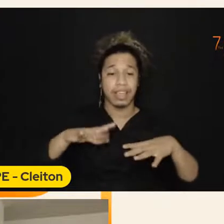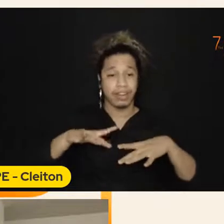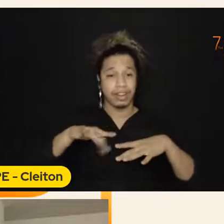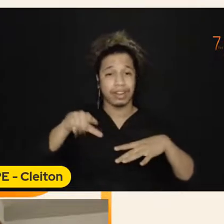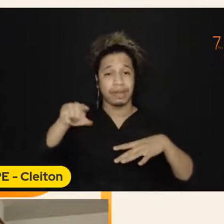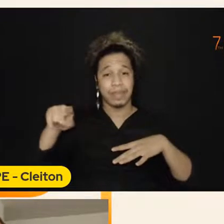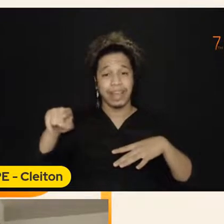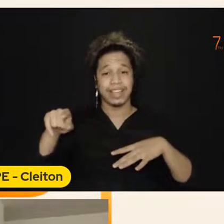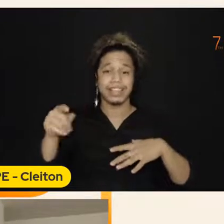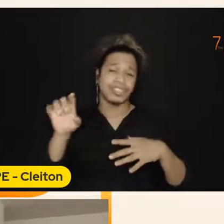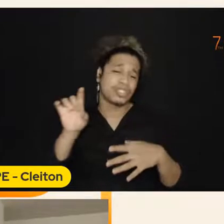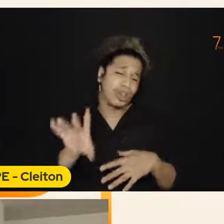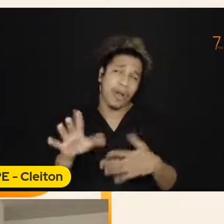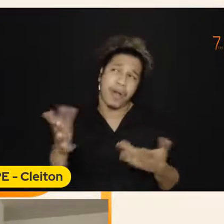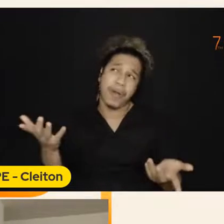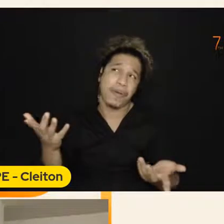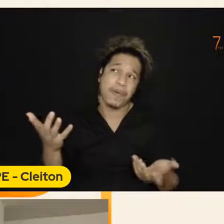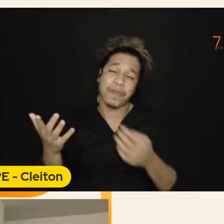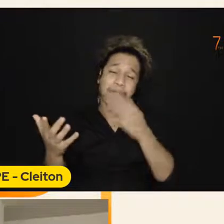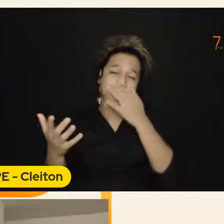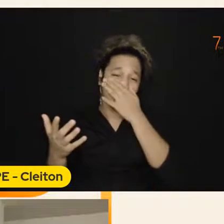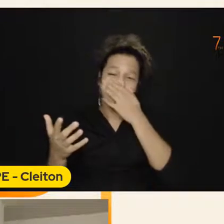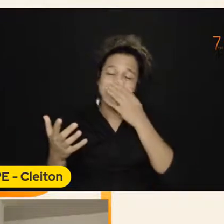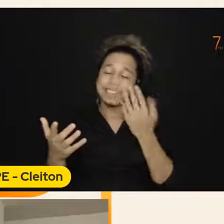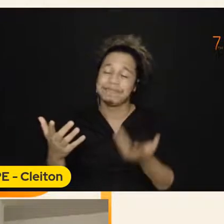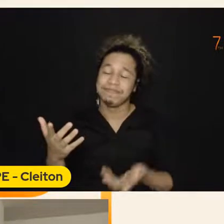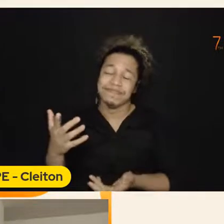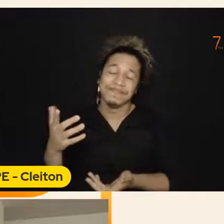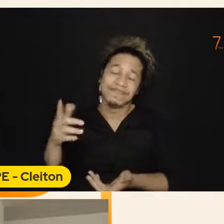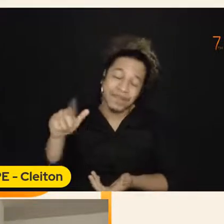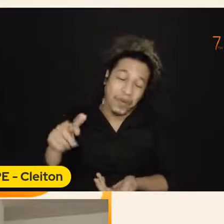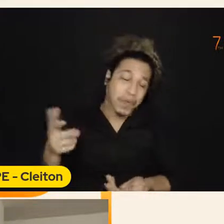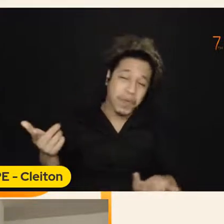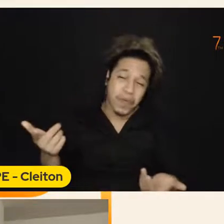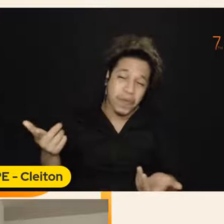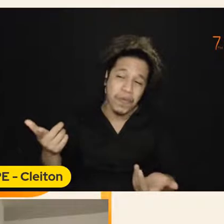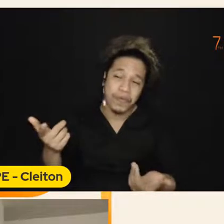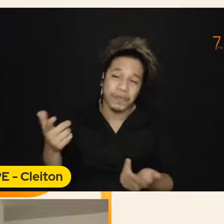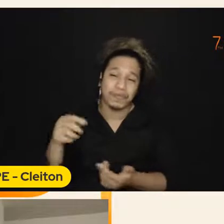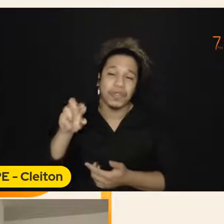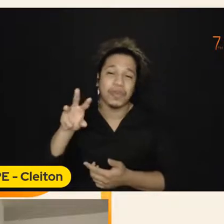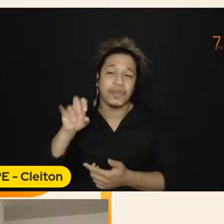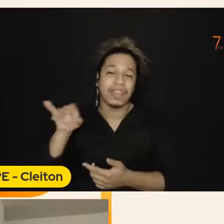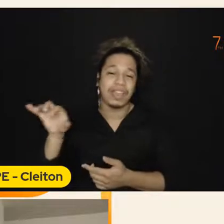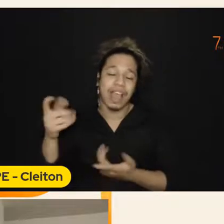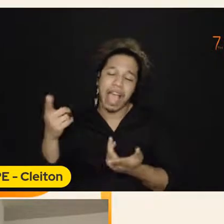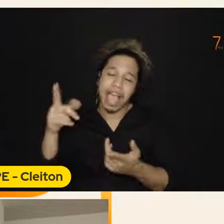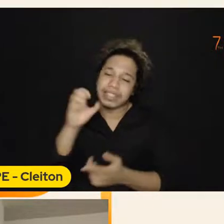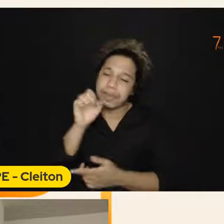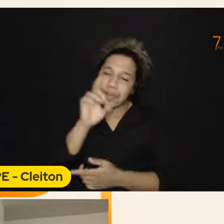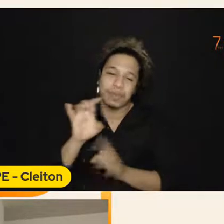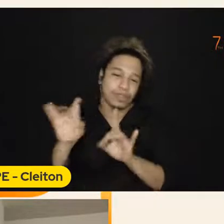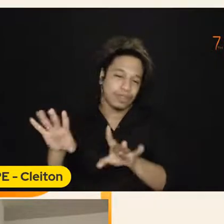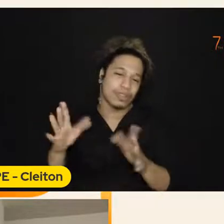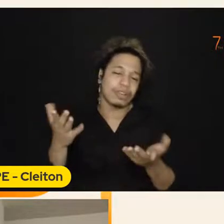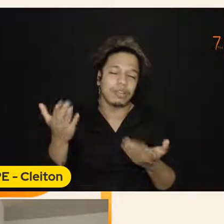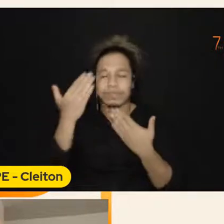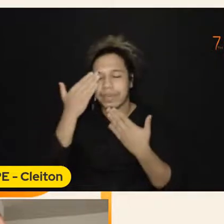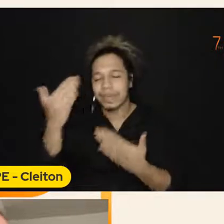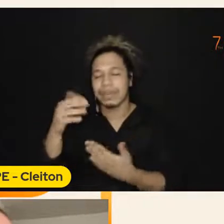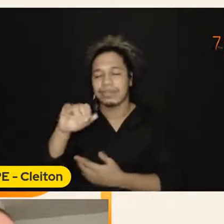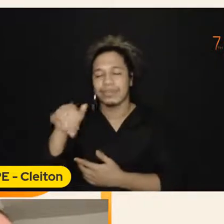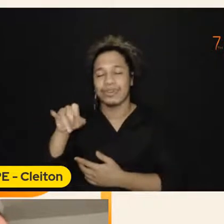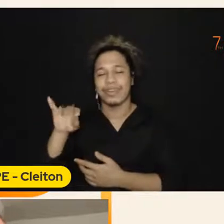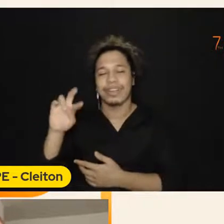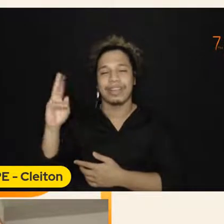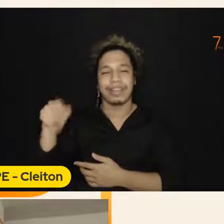weekend, right? Not even, but yes. Yes. Okay, Jonathan, so thank you so much. Thank you